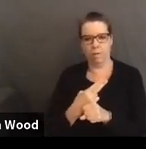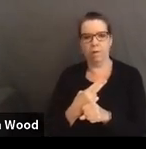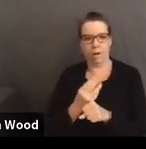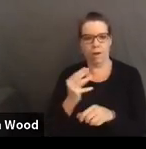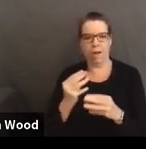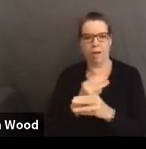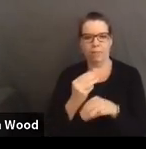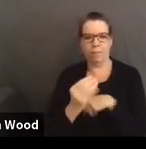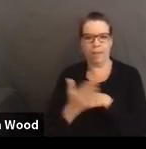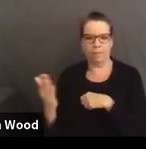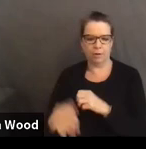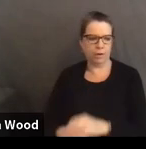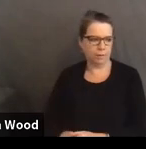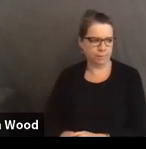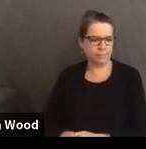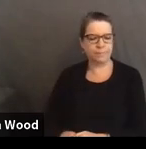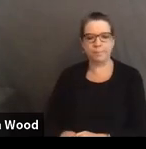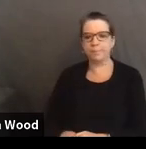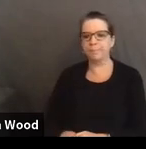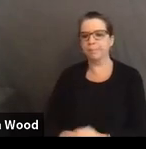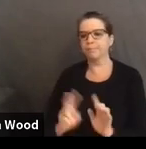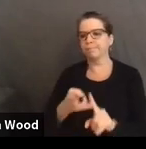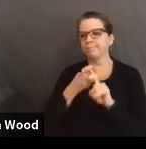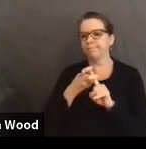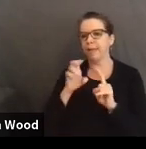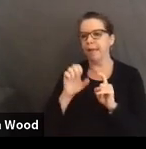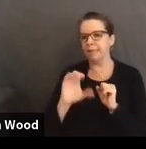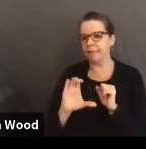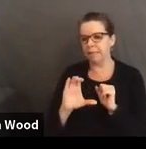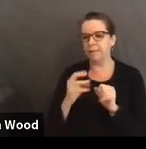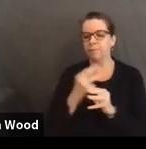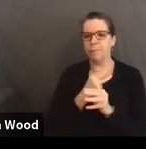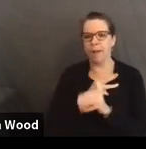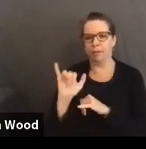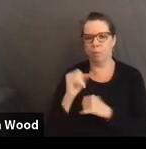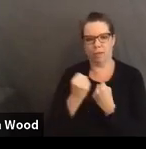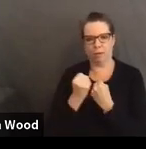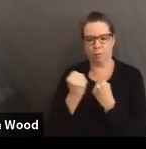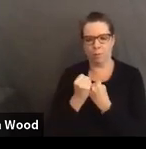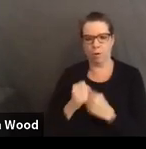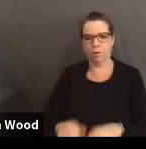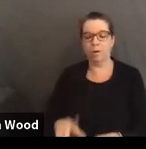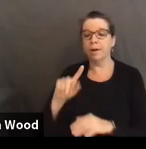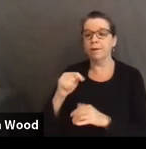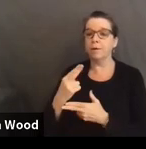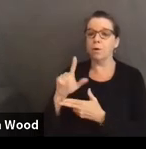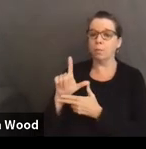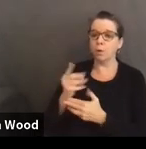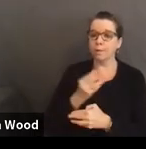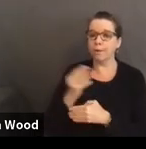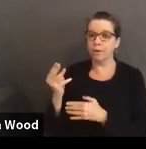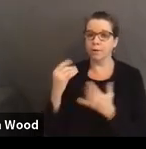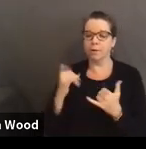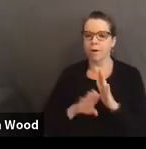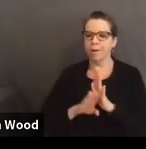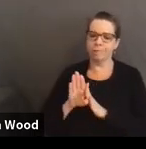math materials. They engaged ESC support for math as well. Since Texas Home Learning materials are built